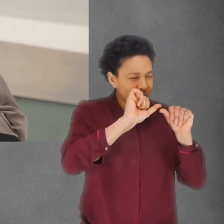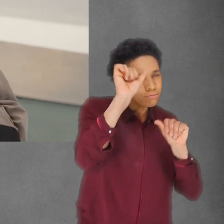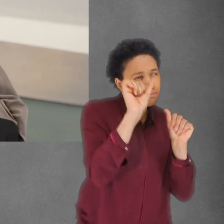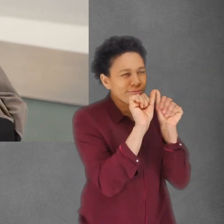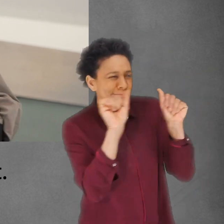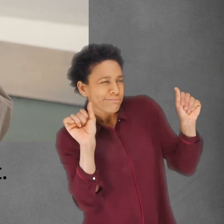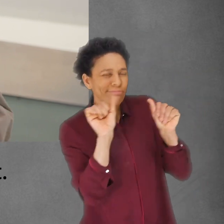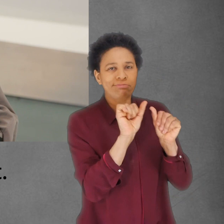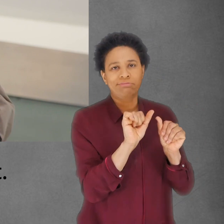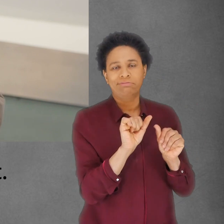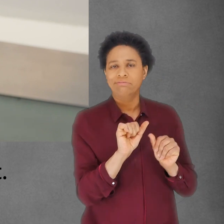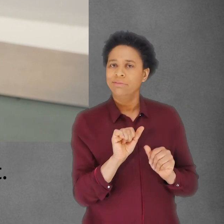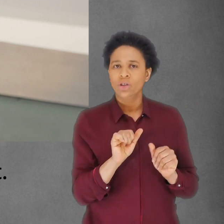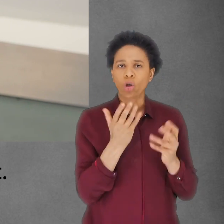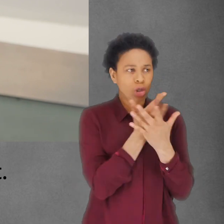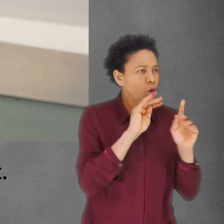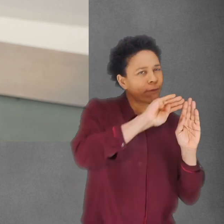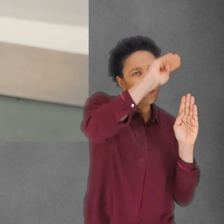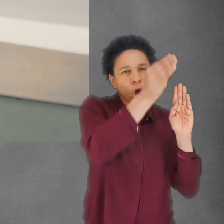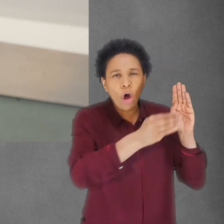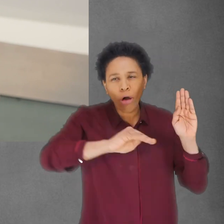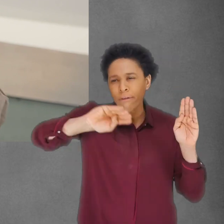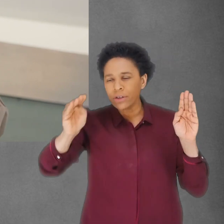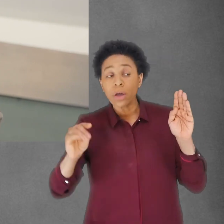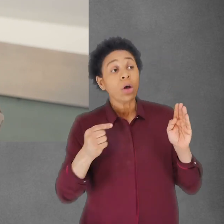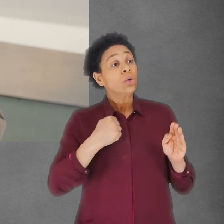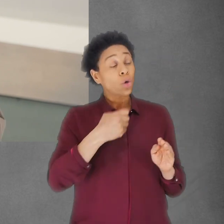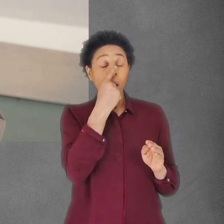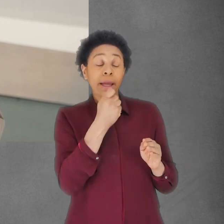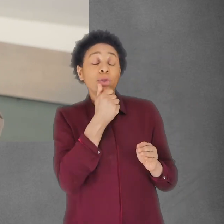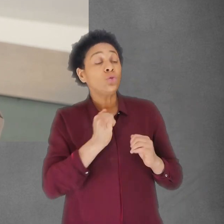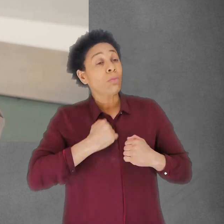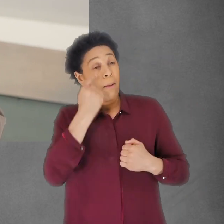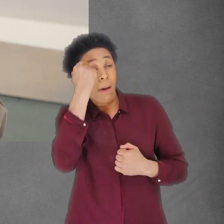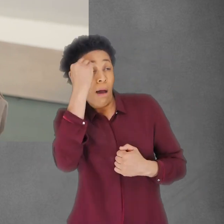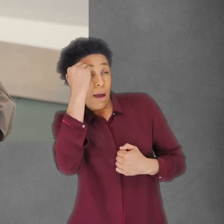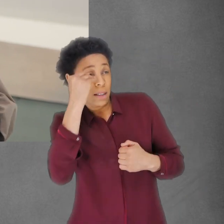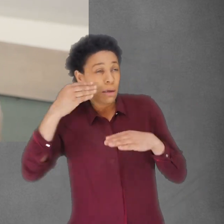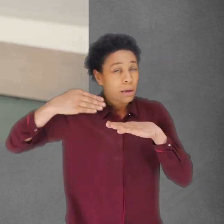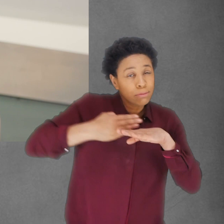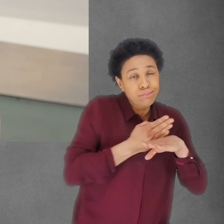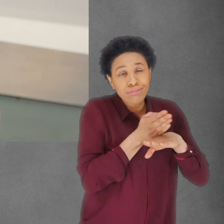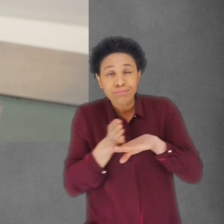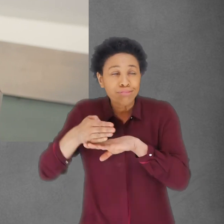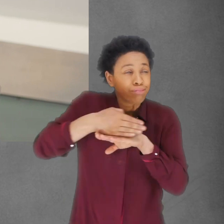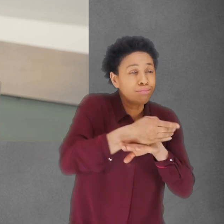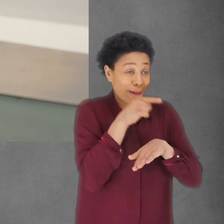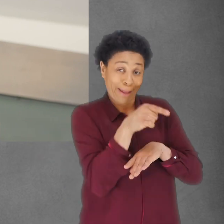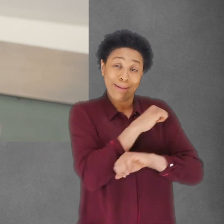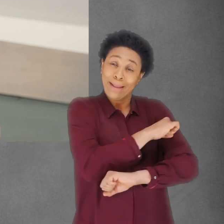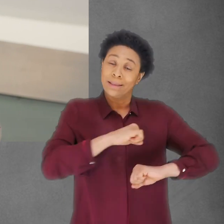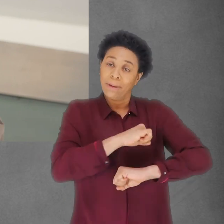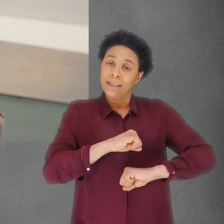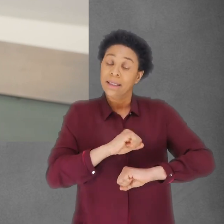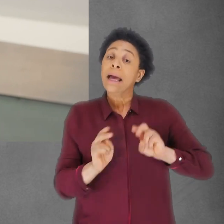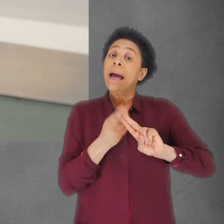there, sort of move my mind through that space. And if I can move my mind through that space, I know my respiratory system will